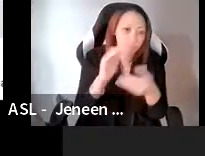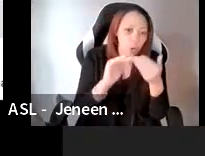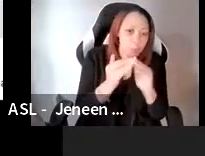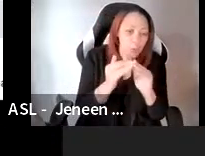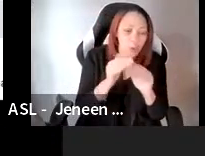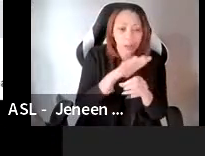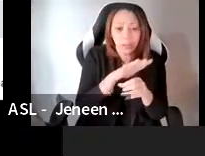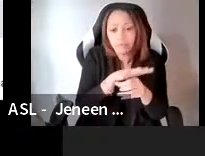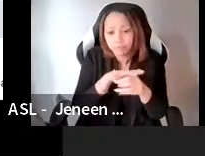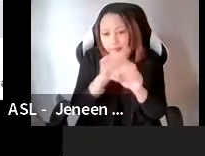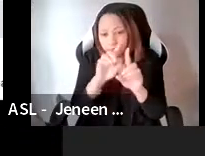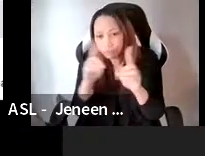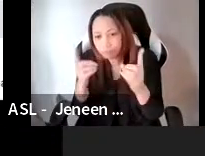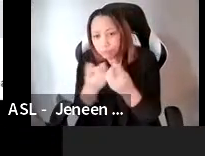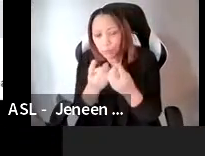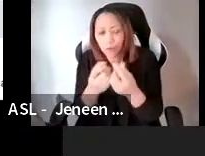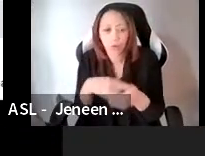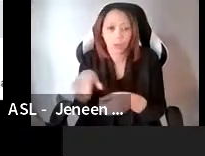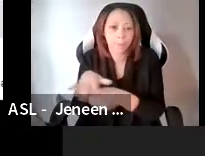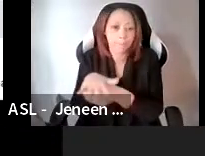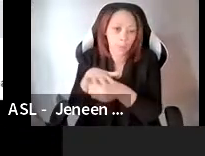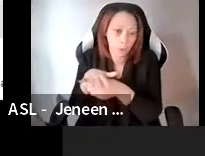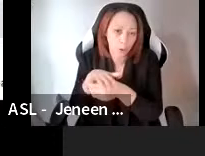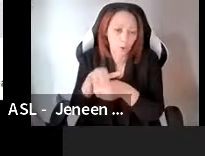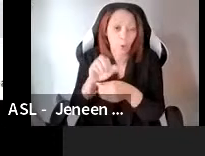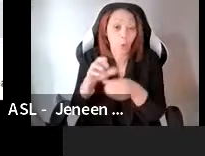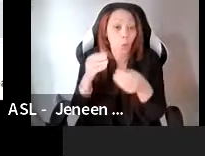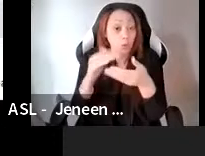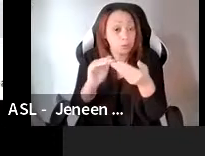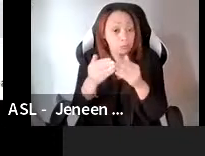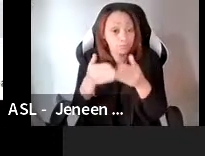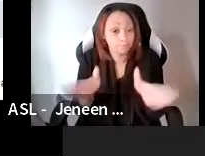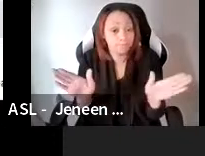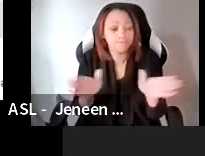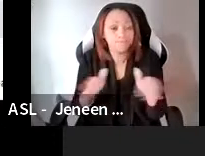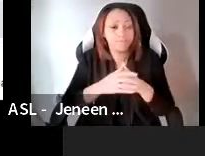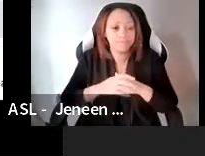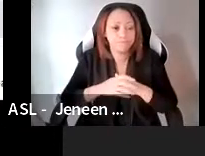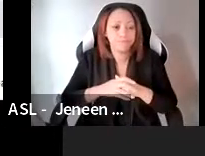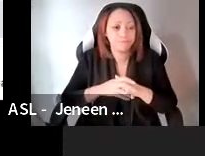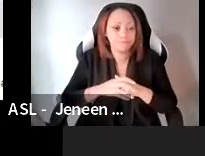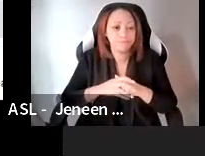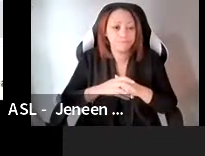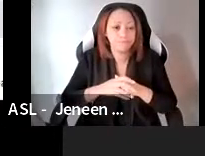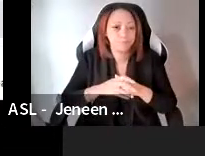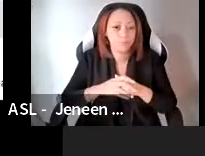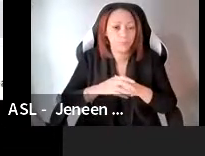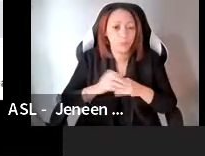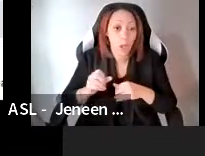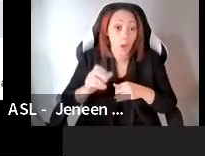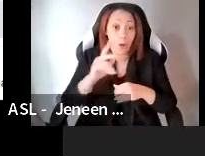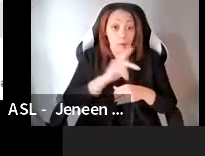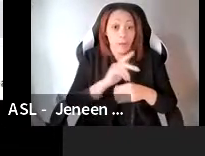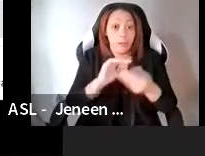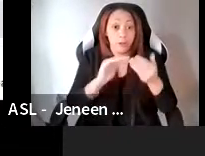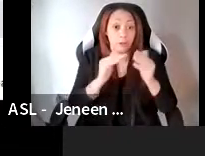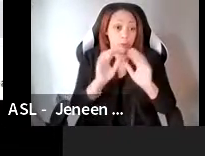district, borough, or citywide. And kind of going back to community